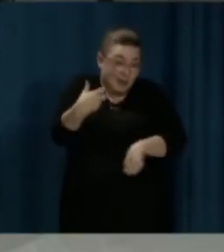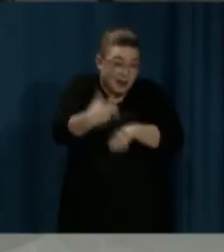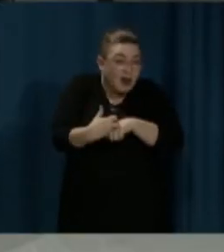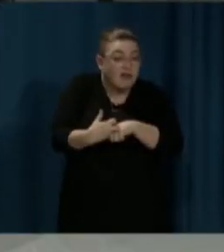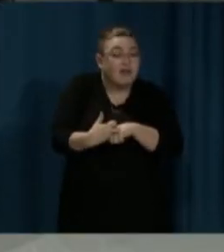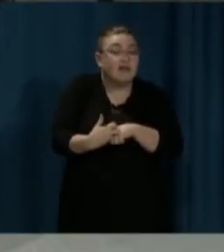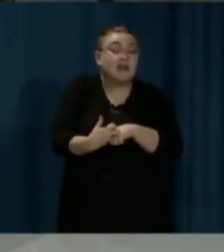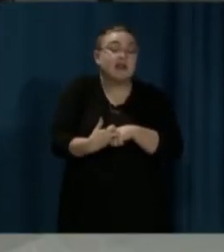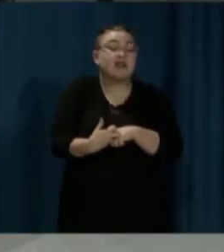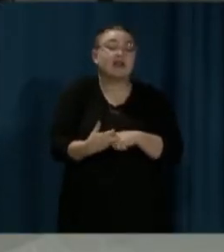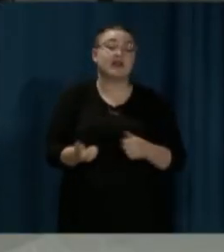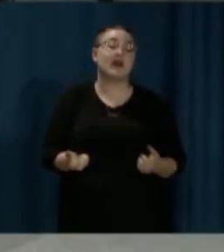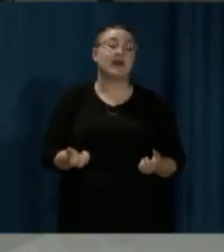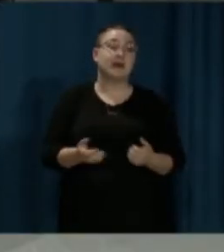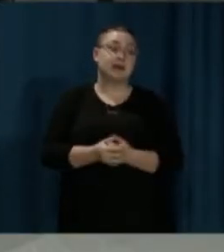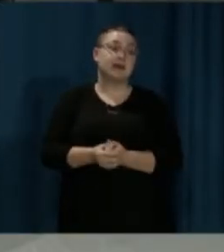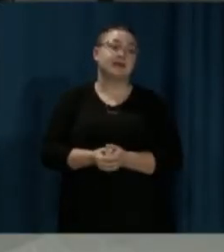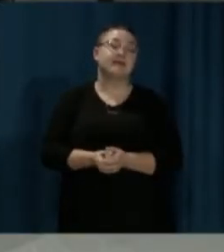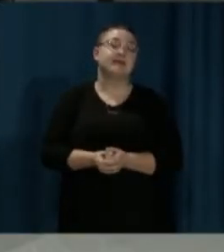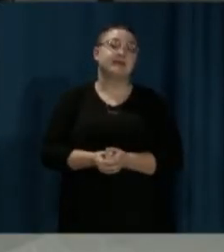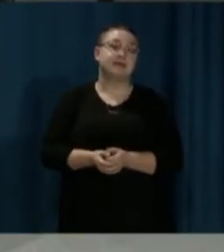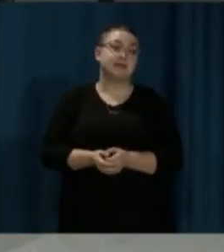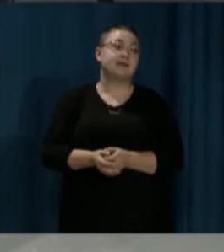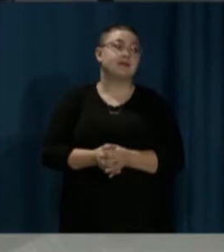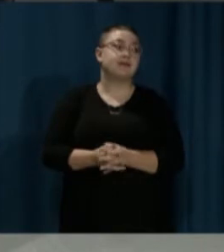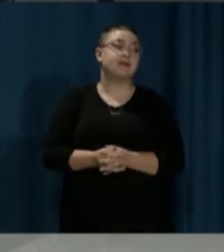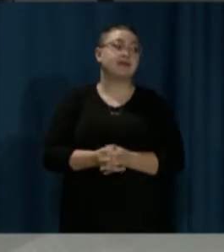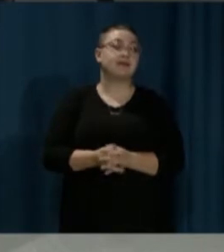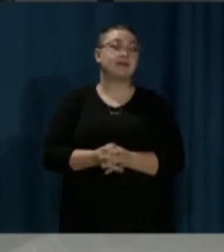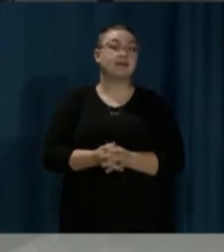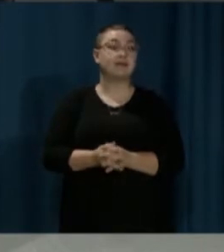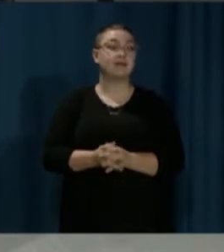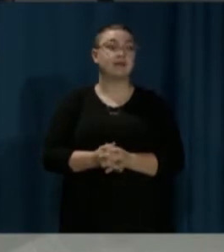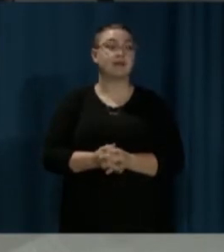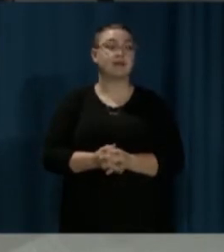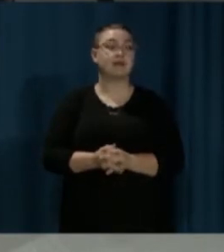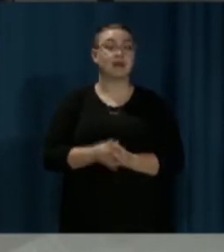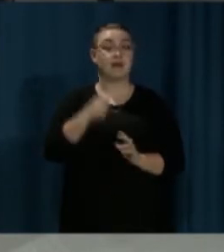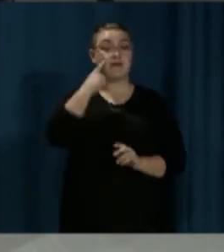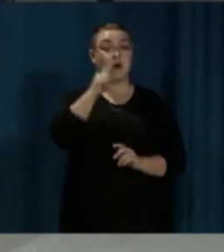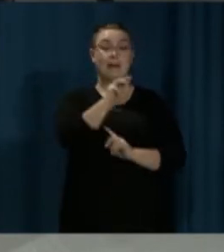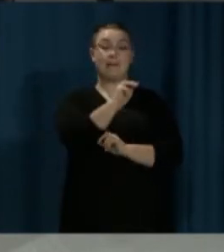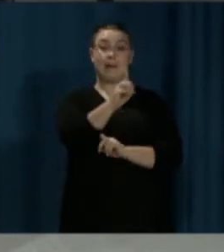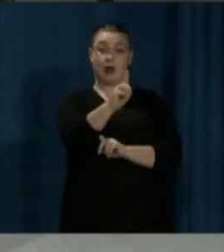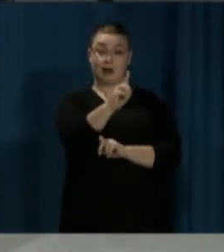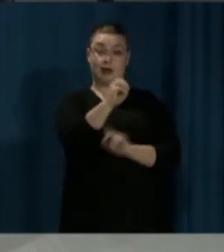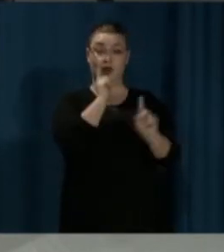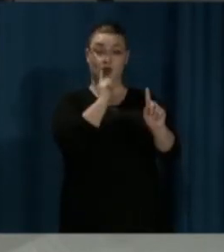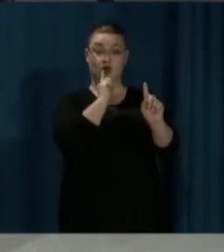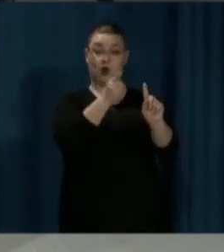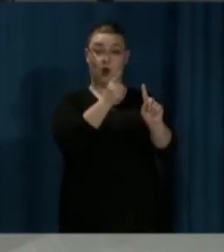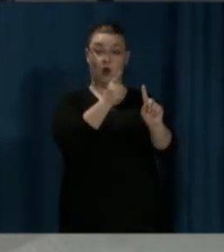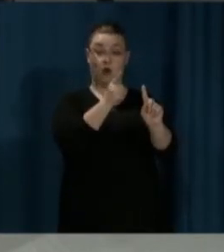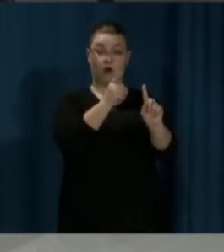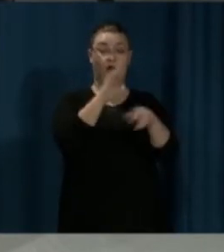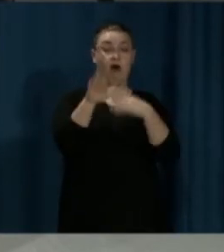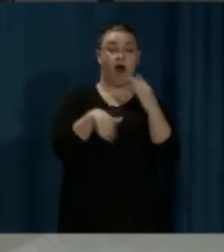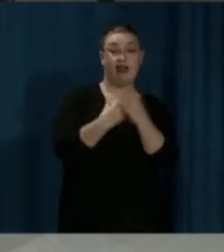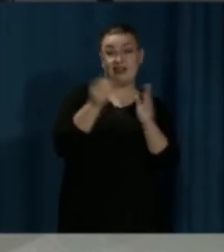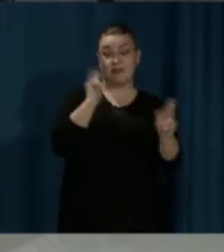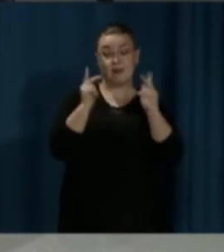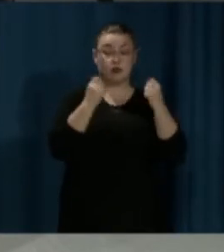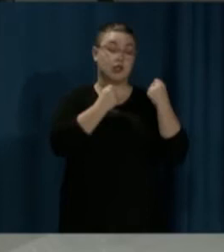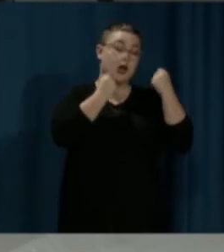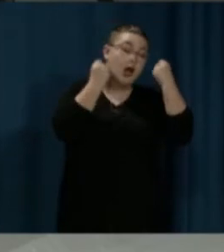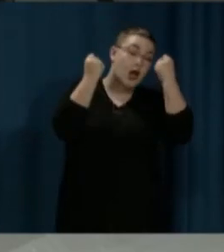box during election season or go to the early voting center. Right. And so in Maryland, the intention was to cut down on maybe people having